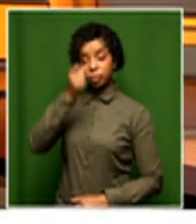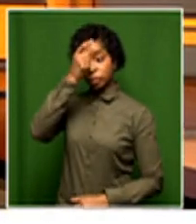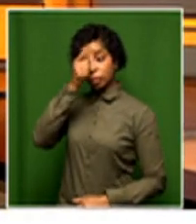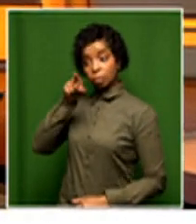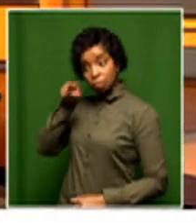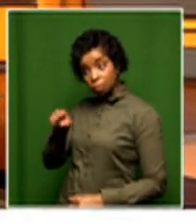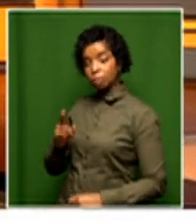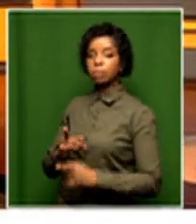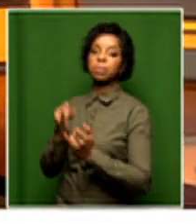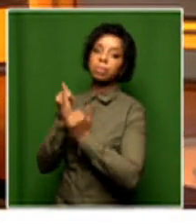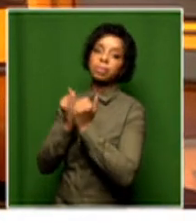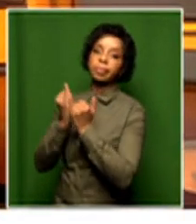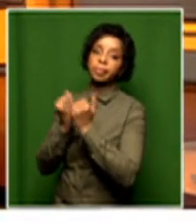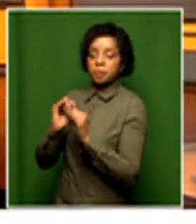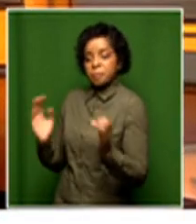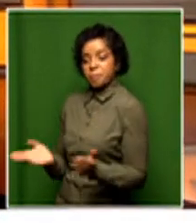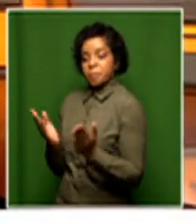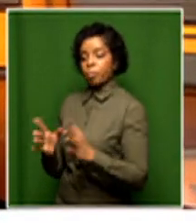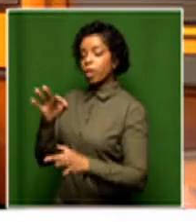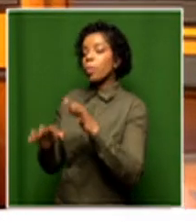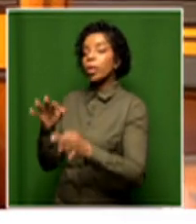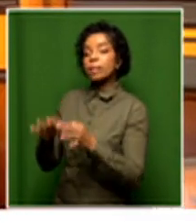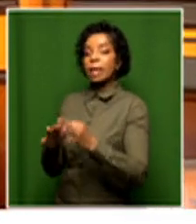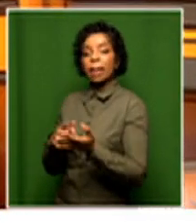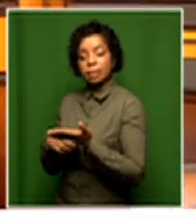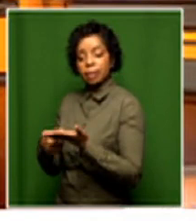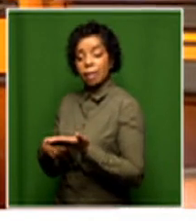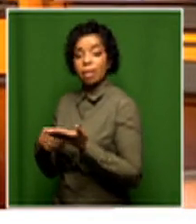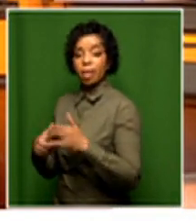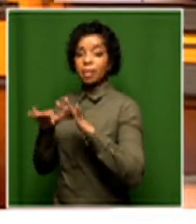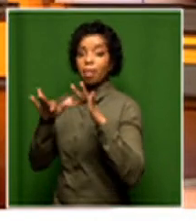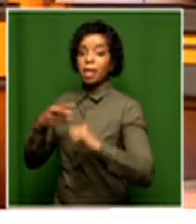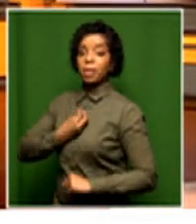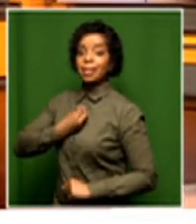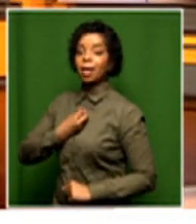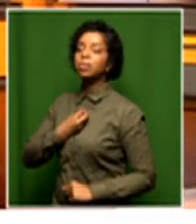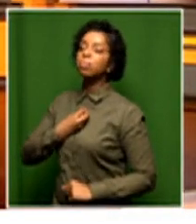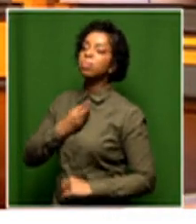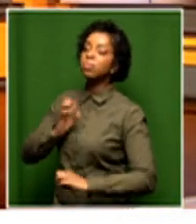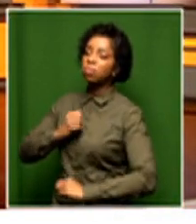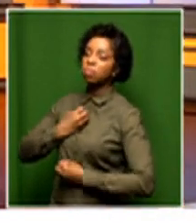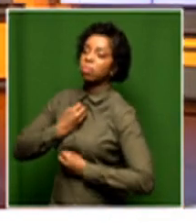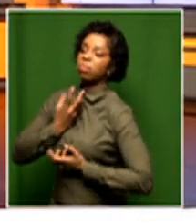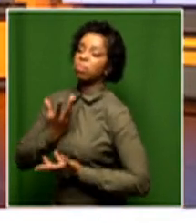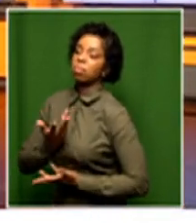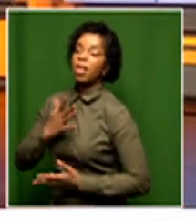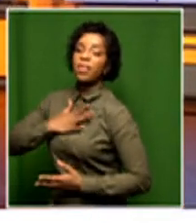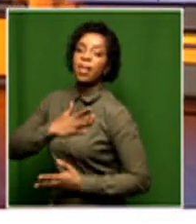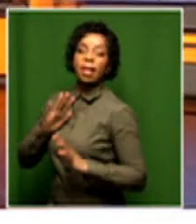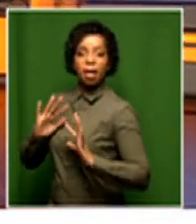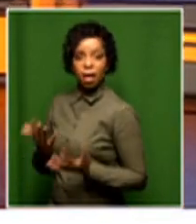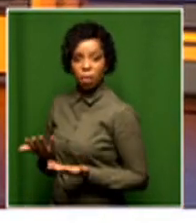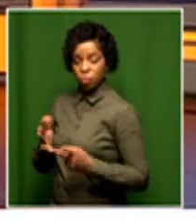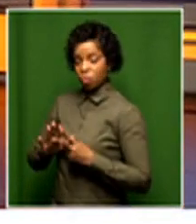encourages political debate and young people to just air their political views and their feelings and how it affects their daily lives.